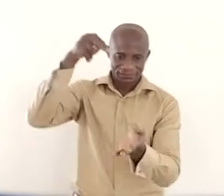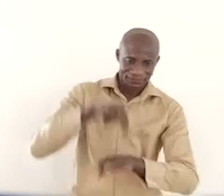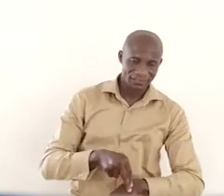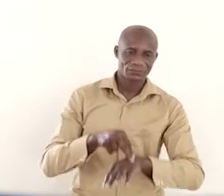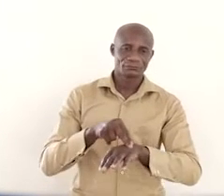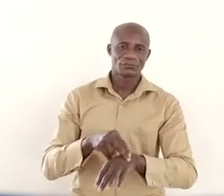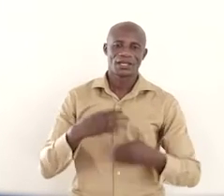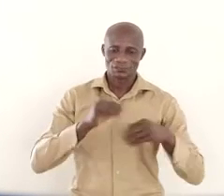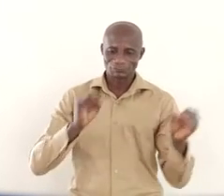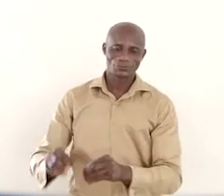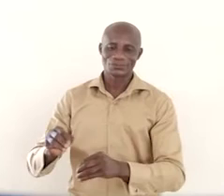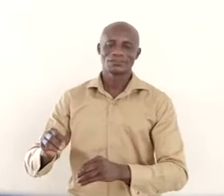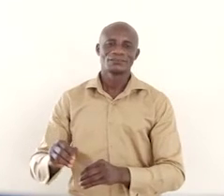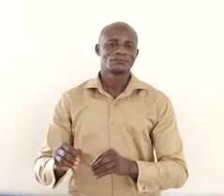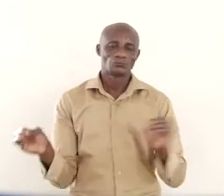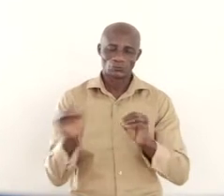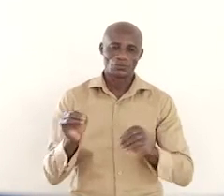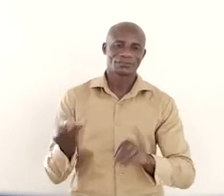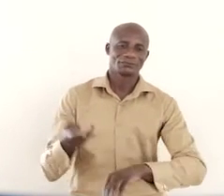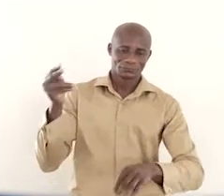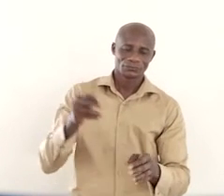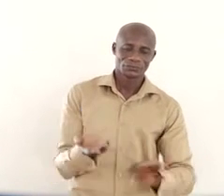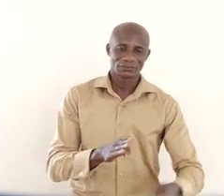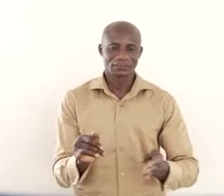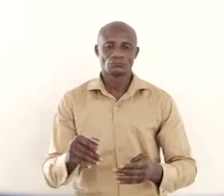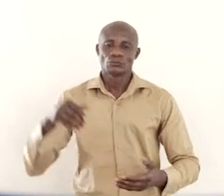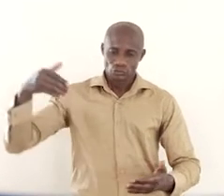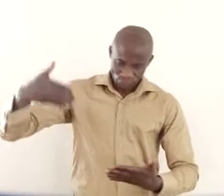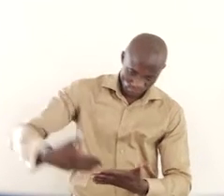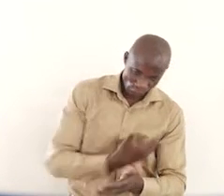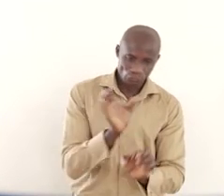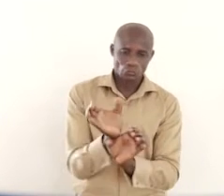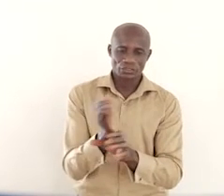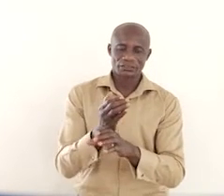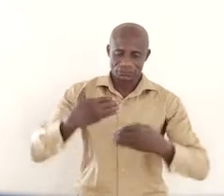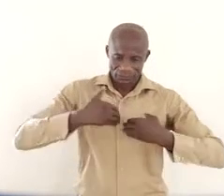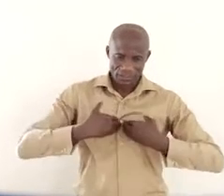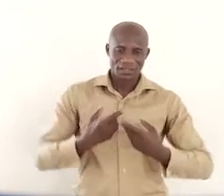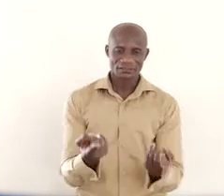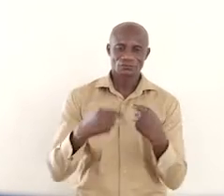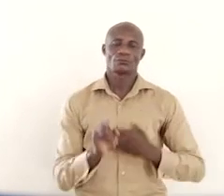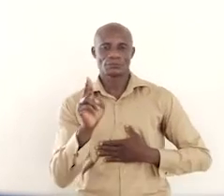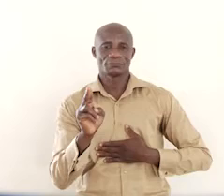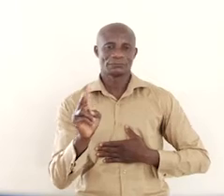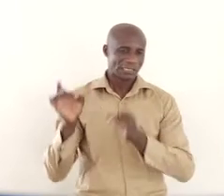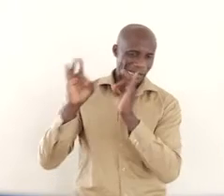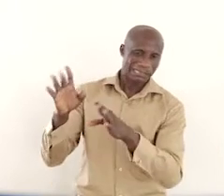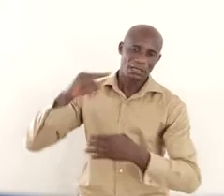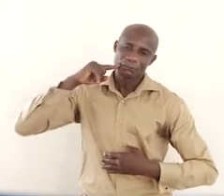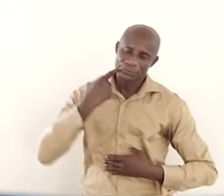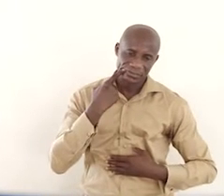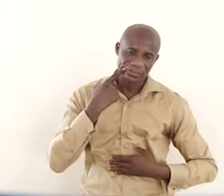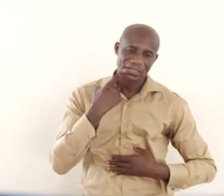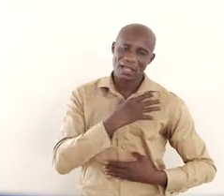has put on imperishability. A new creation has emerged. Henceforth, anger and